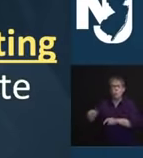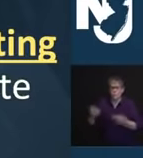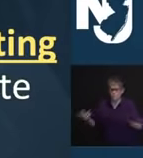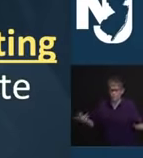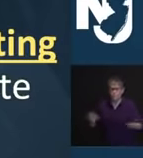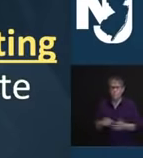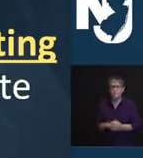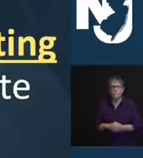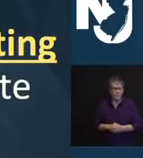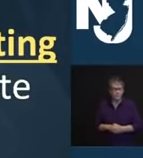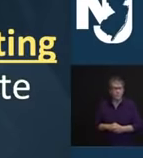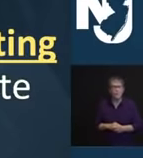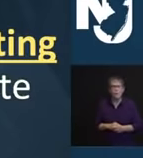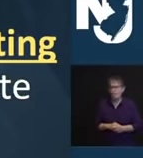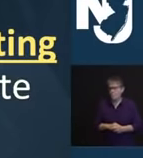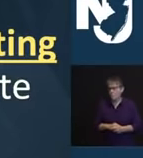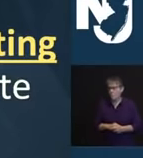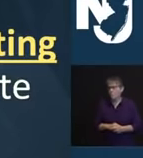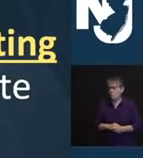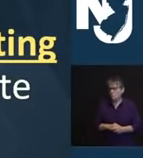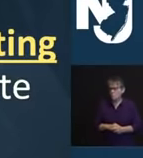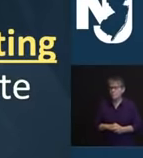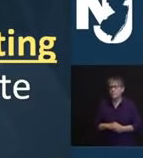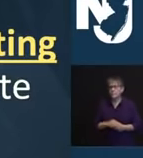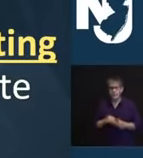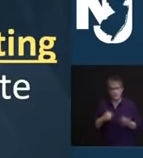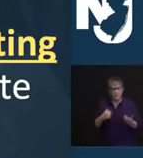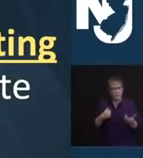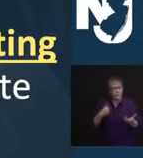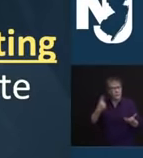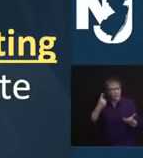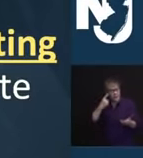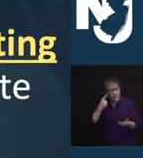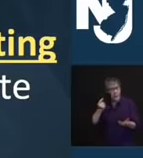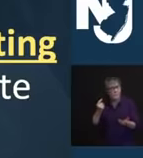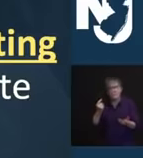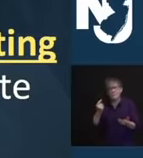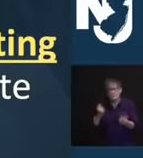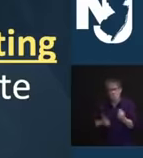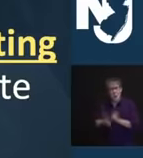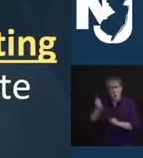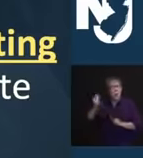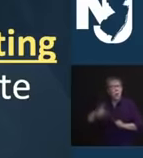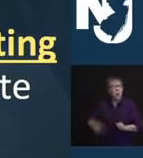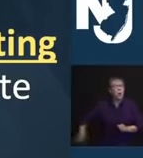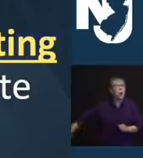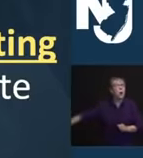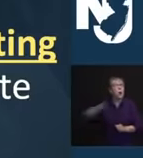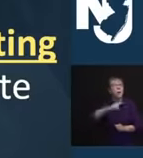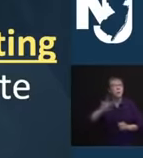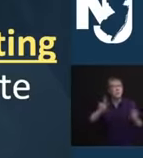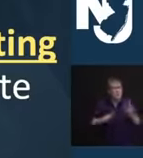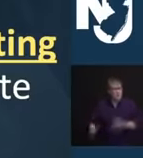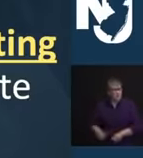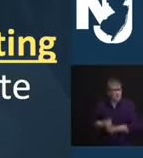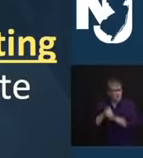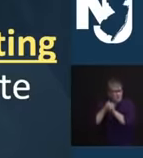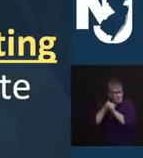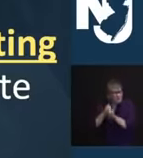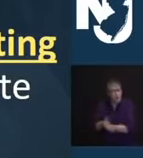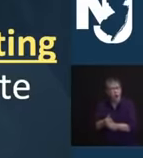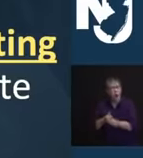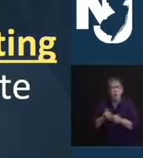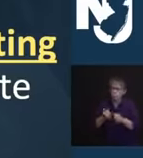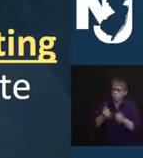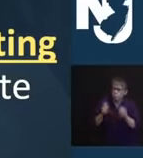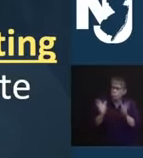at least, is that you all did just that. So hats off to you. There are more than 400 testing locations listed online at our